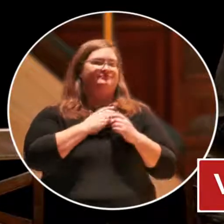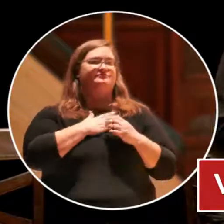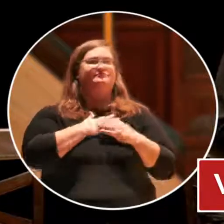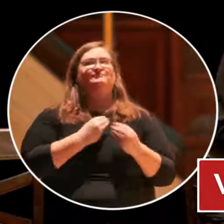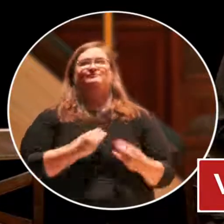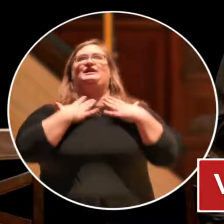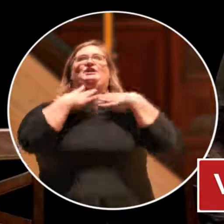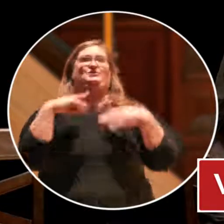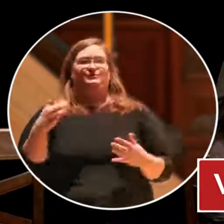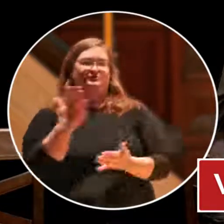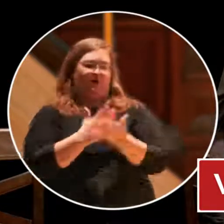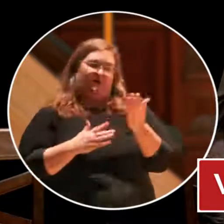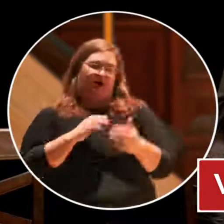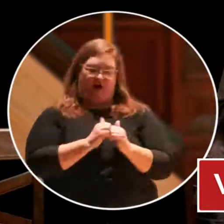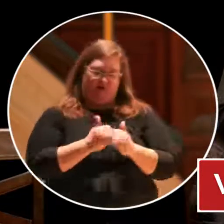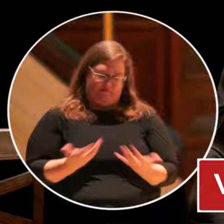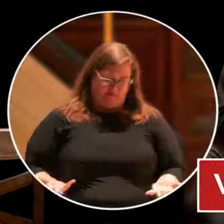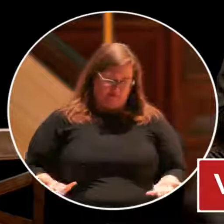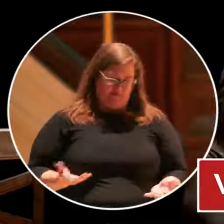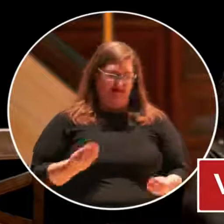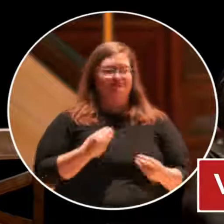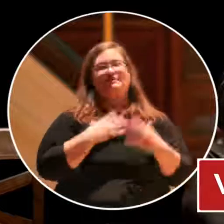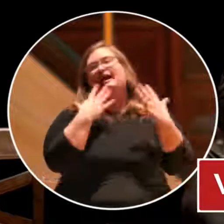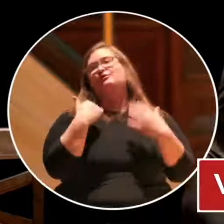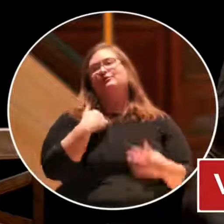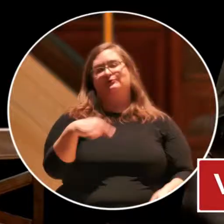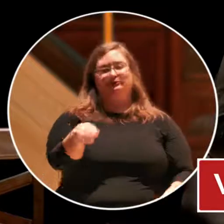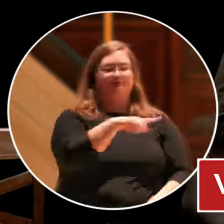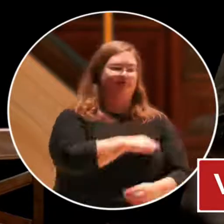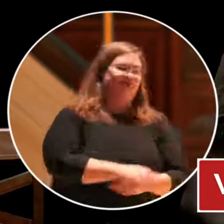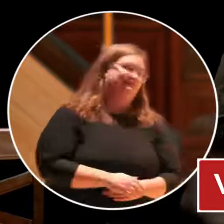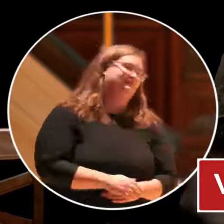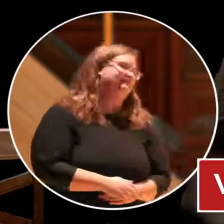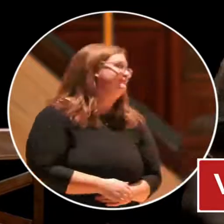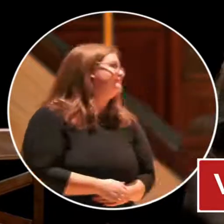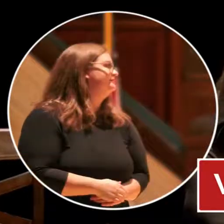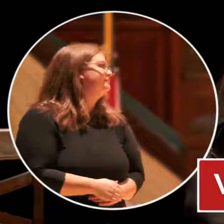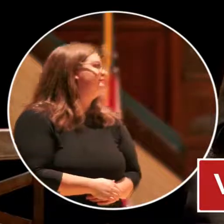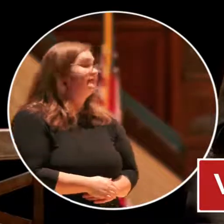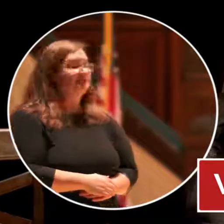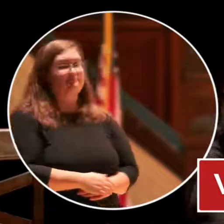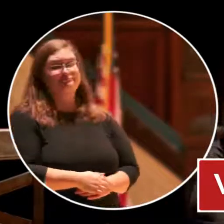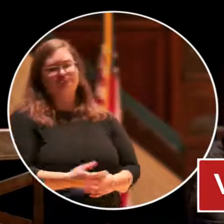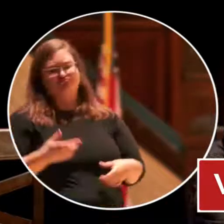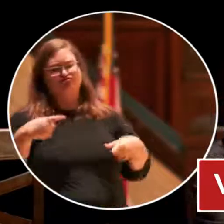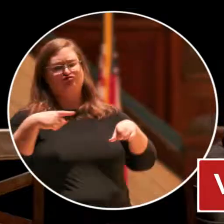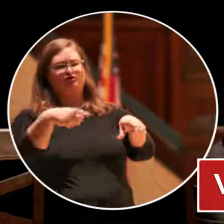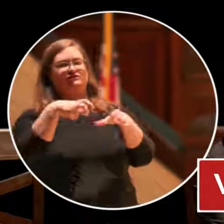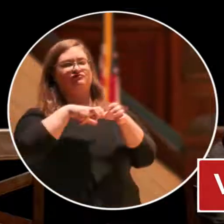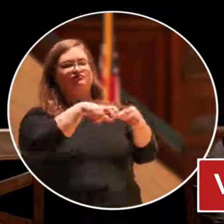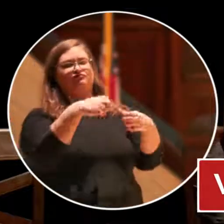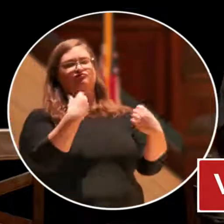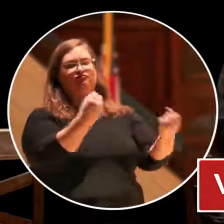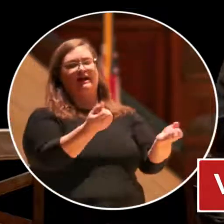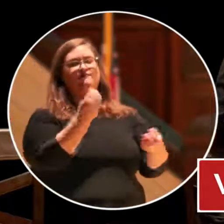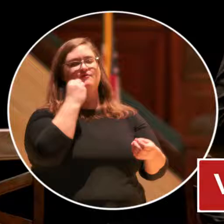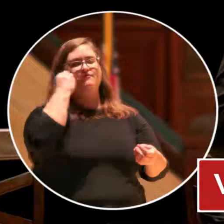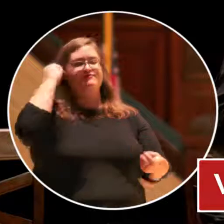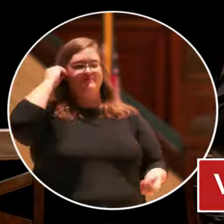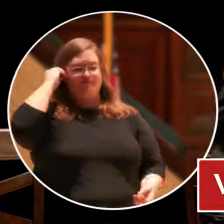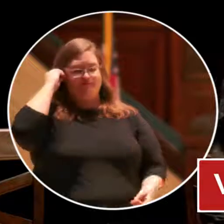way. We hope they've inspired you. And here's the thing, as you drive home, as you make your way home